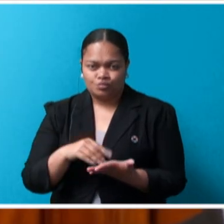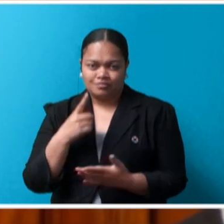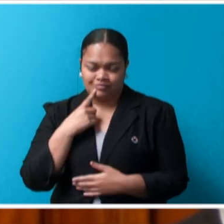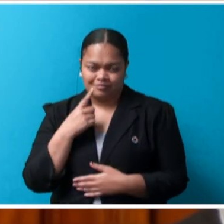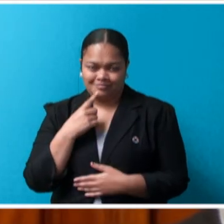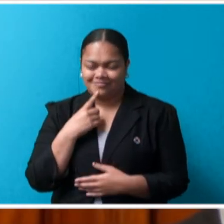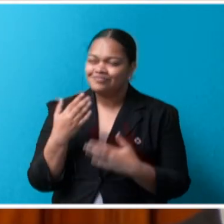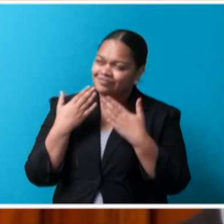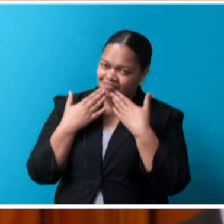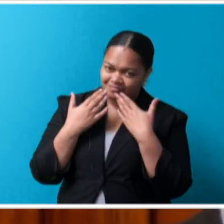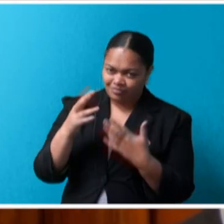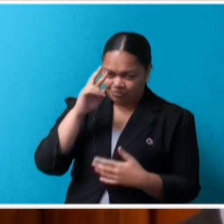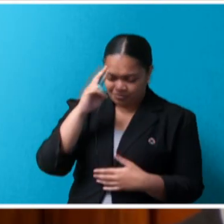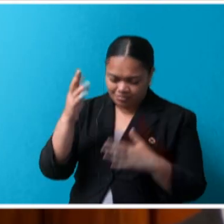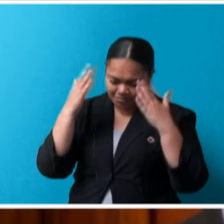Thank you, Mr. Speaker, sir.